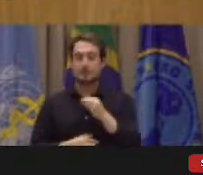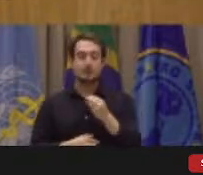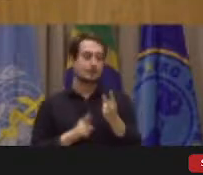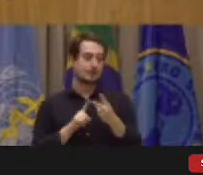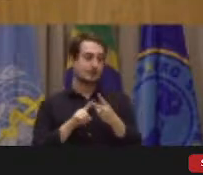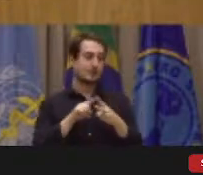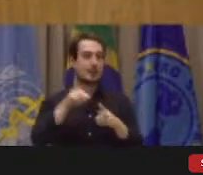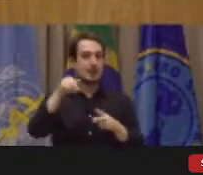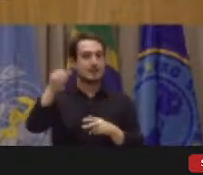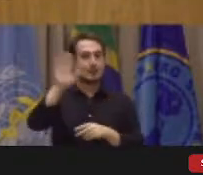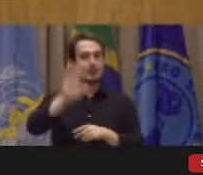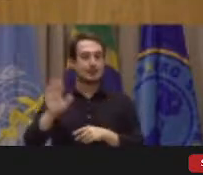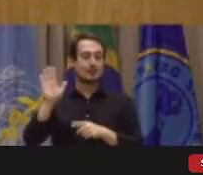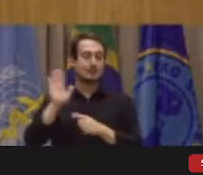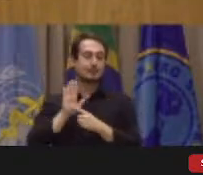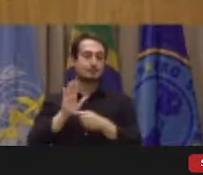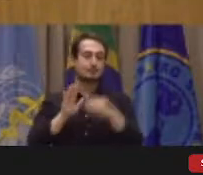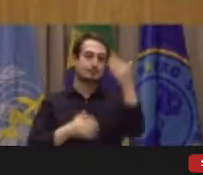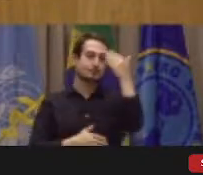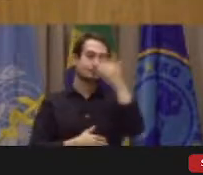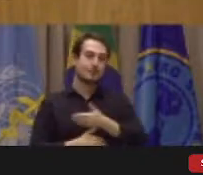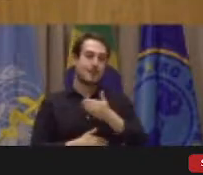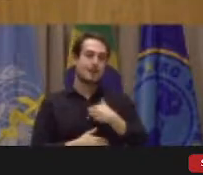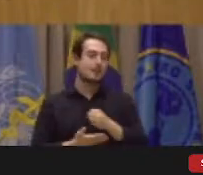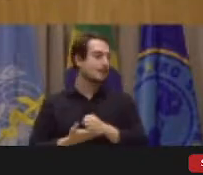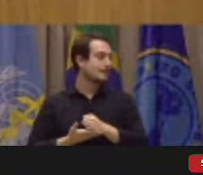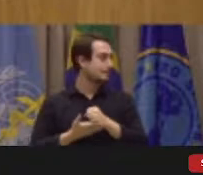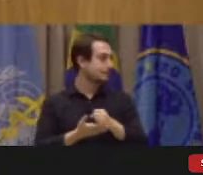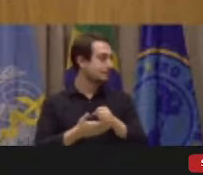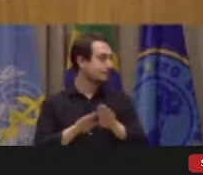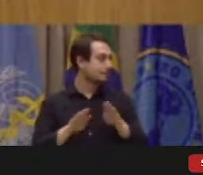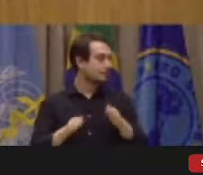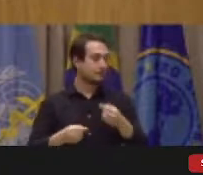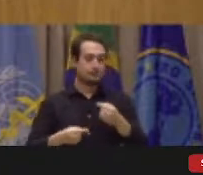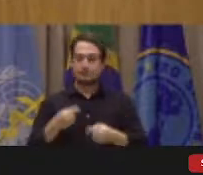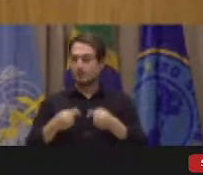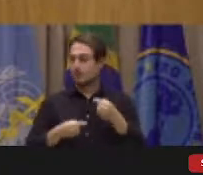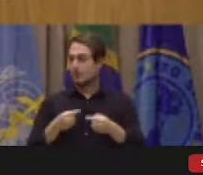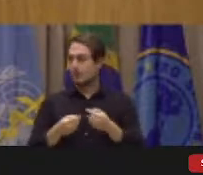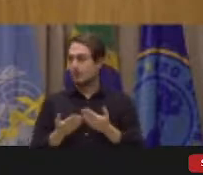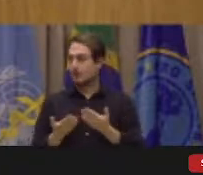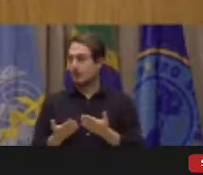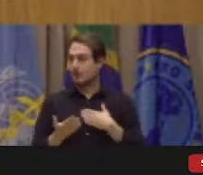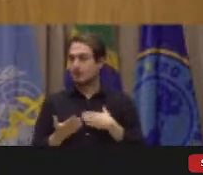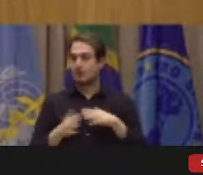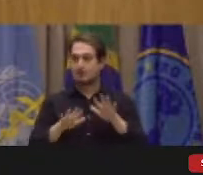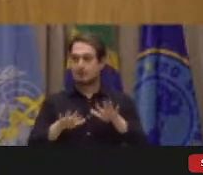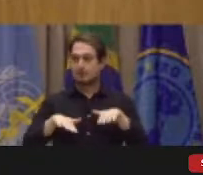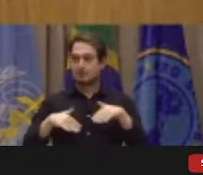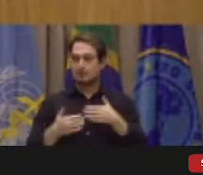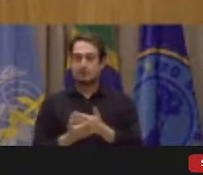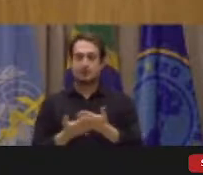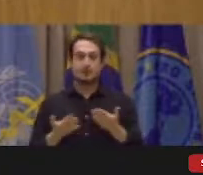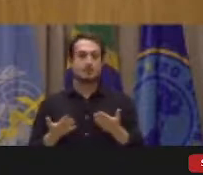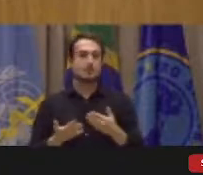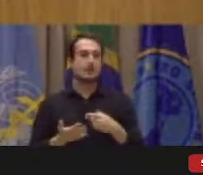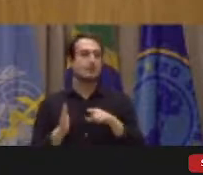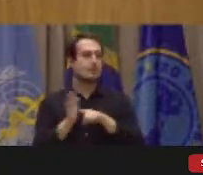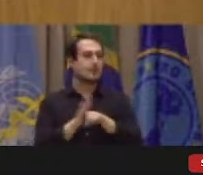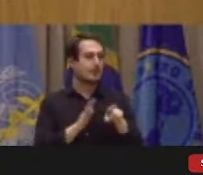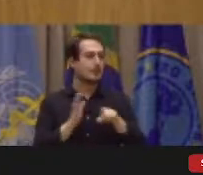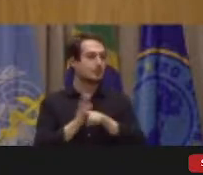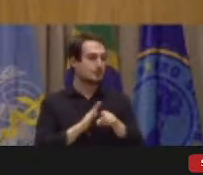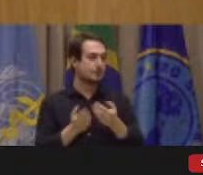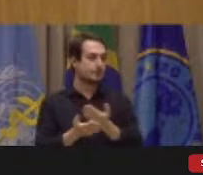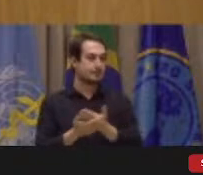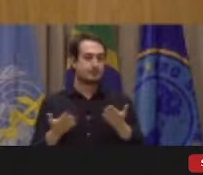fight, as we say in Brazilian anthem. Now we go straight to give the floor to those of